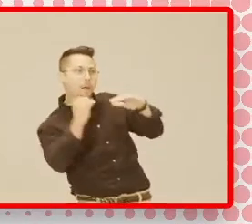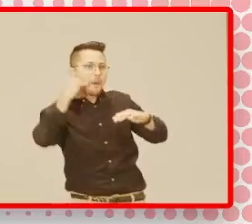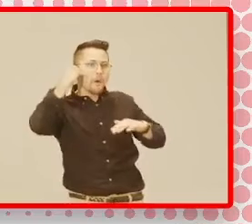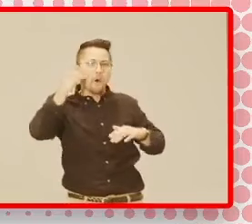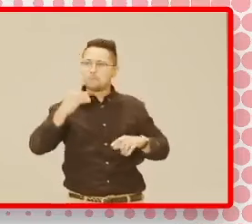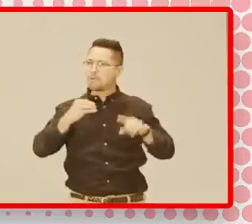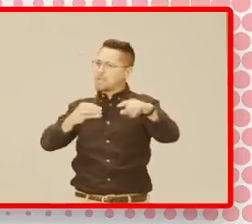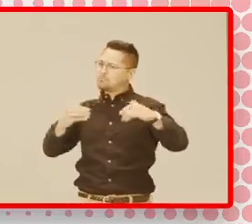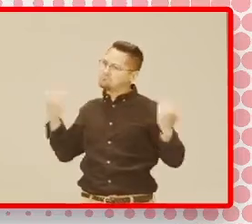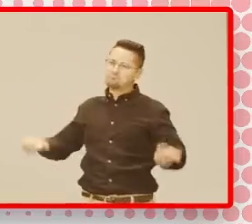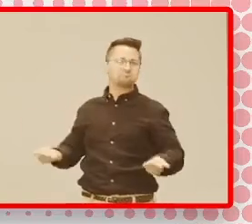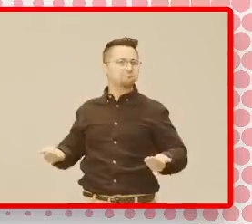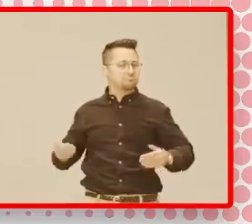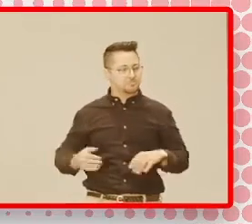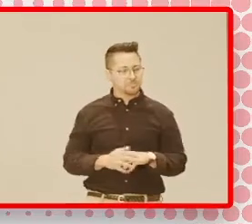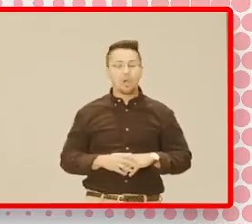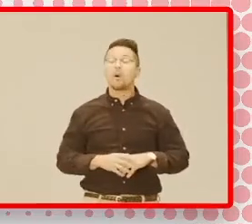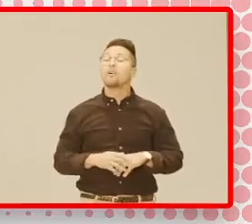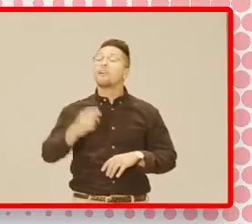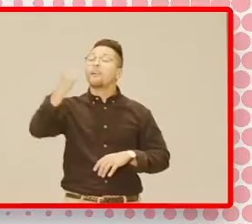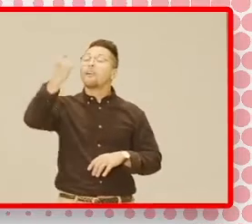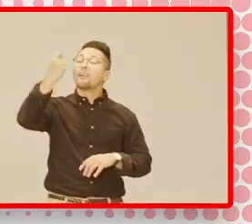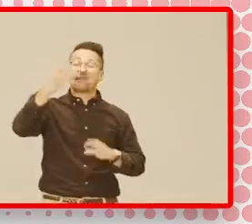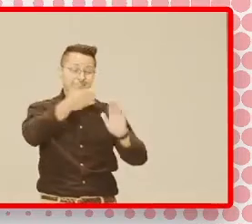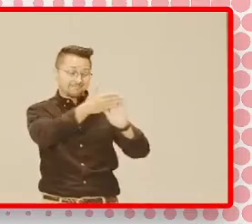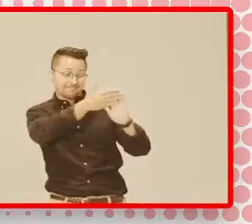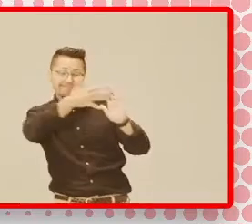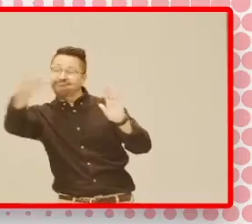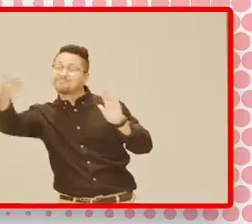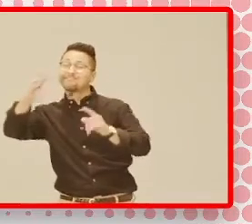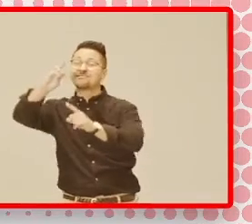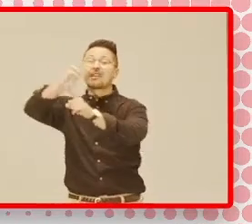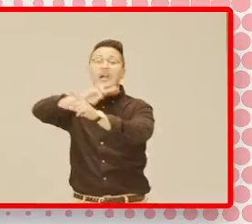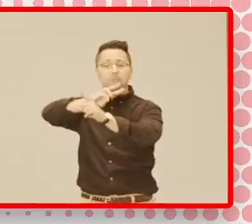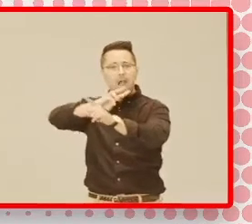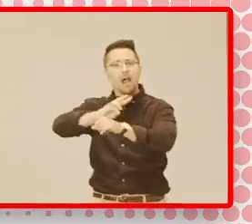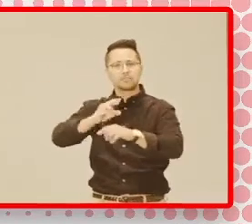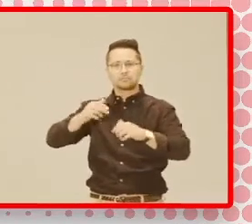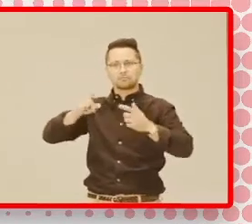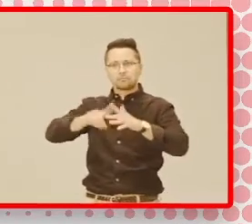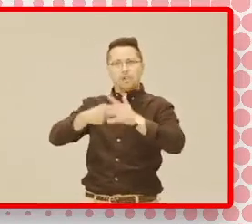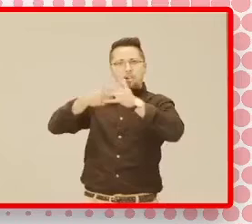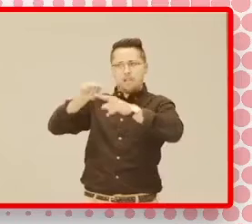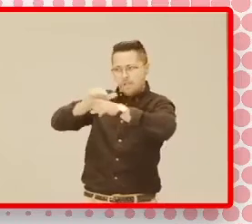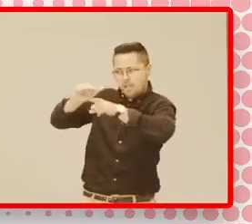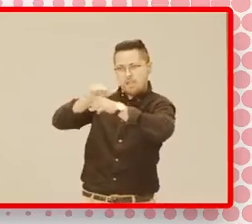Now, we had 6 months to train for an Ironman.